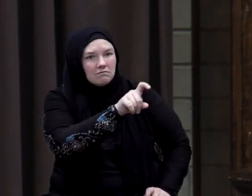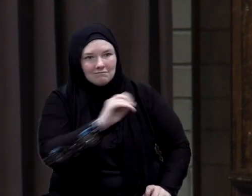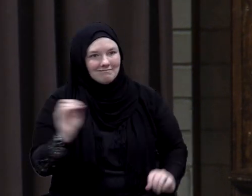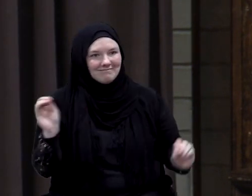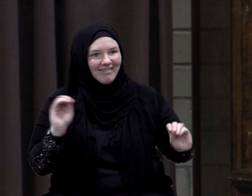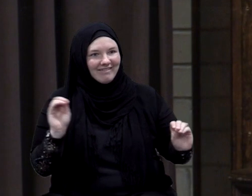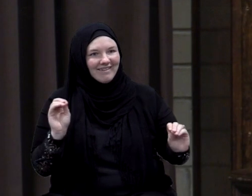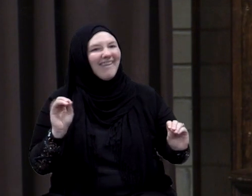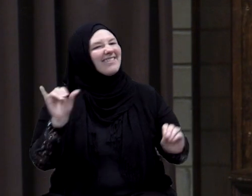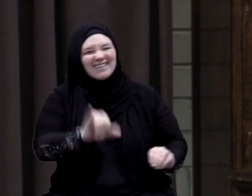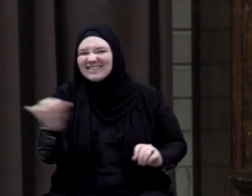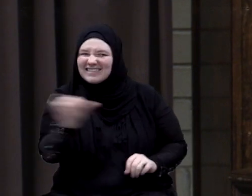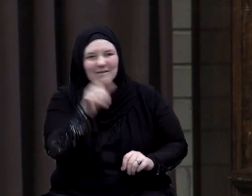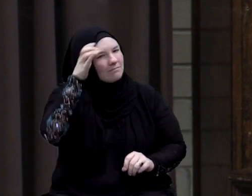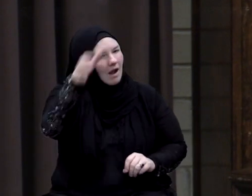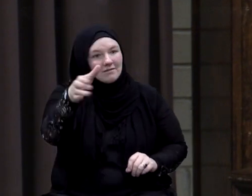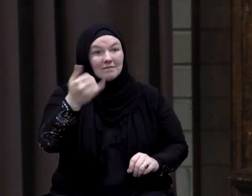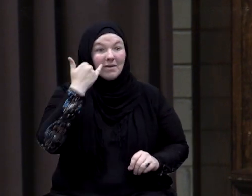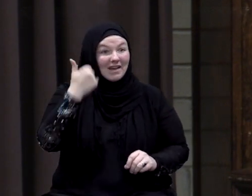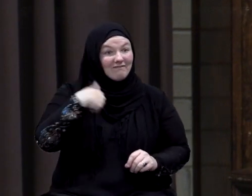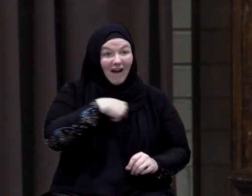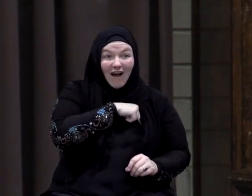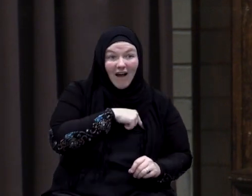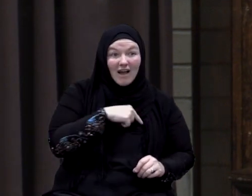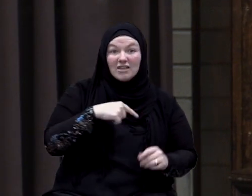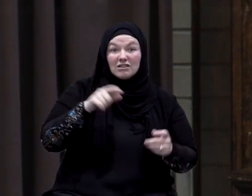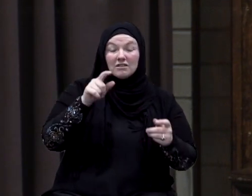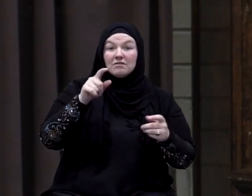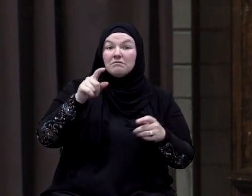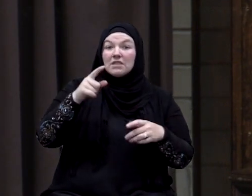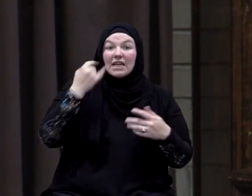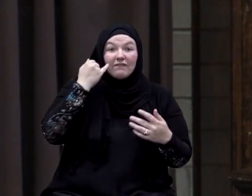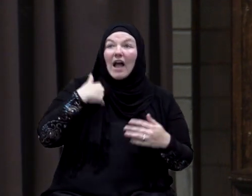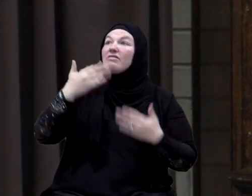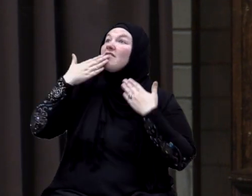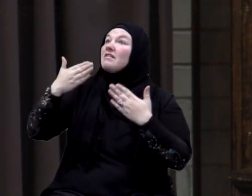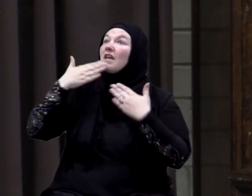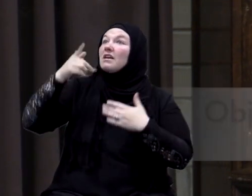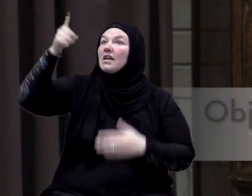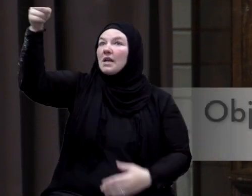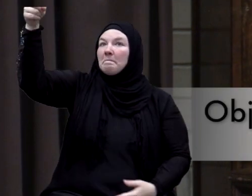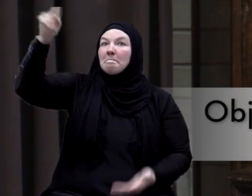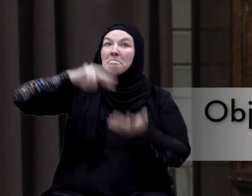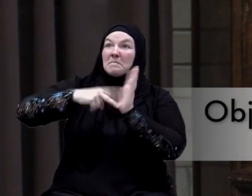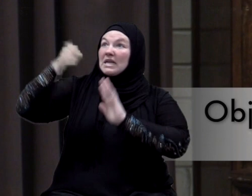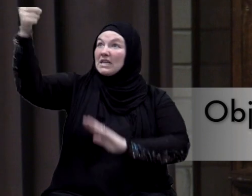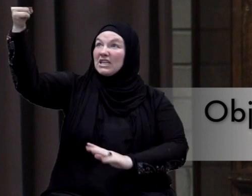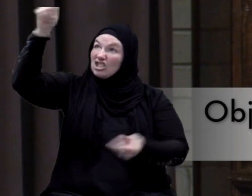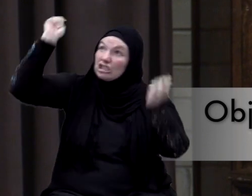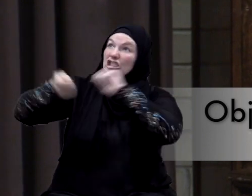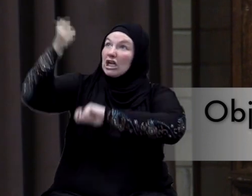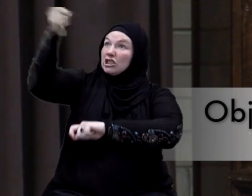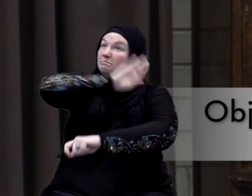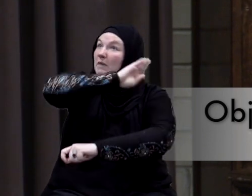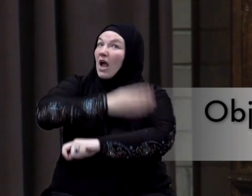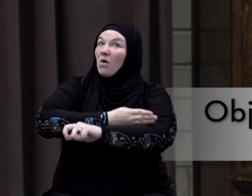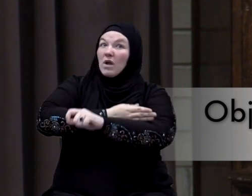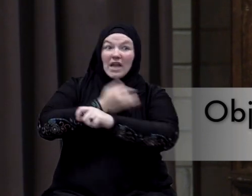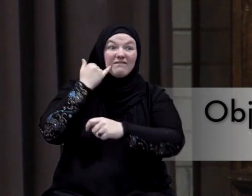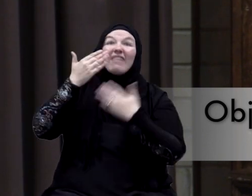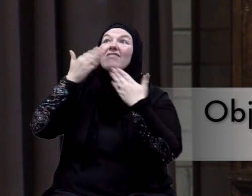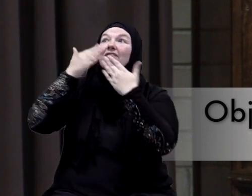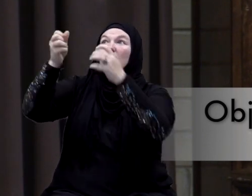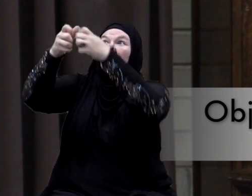how much it means for him that we love him, and how insignificant we are compared to